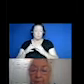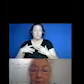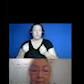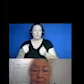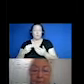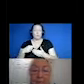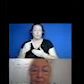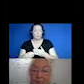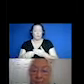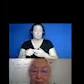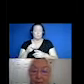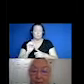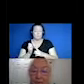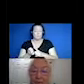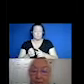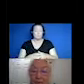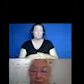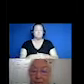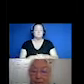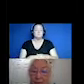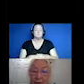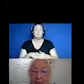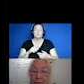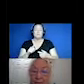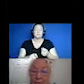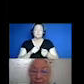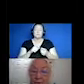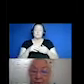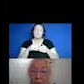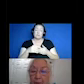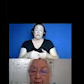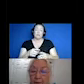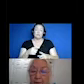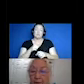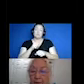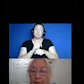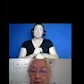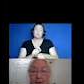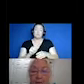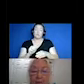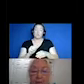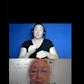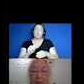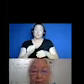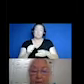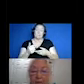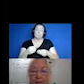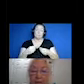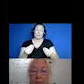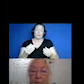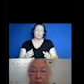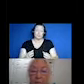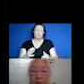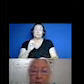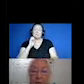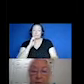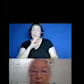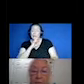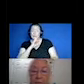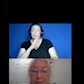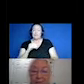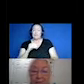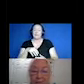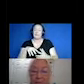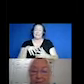programs settings. Specific guidance from traditional practitioners, elders, and indigenous birth workers